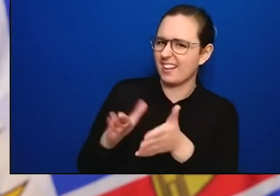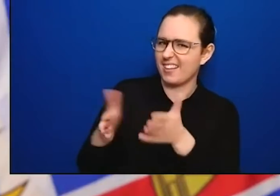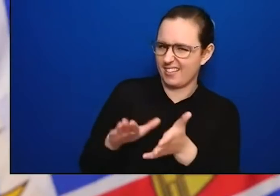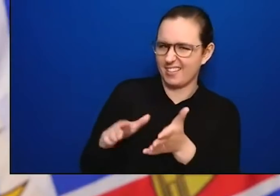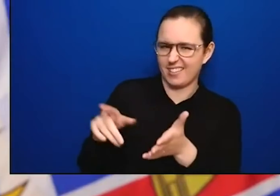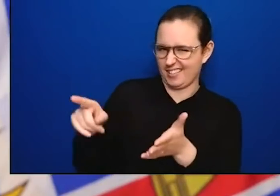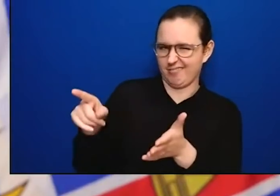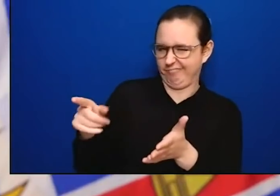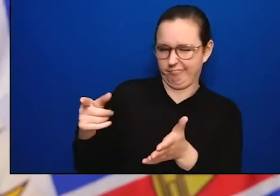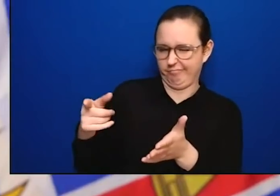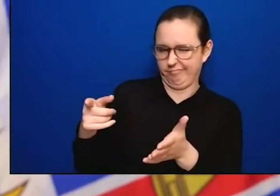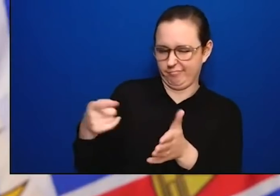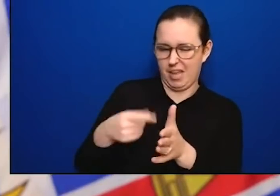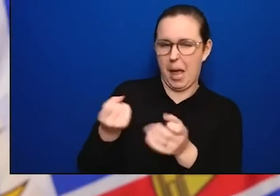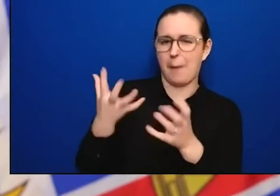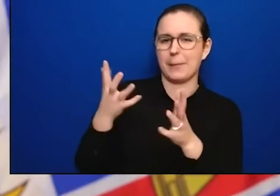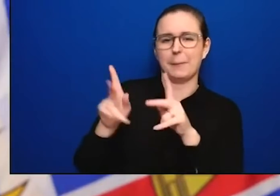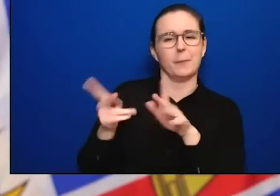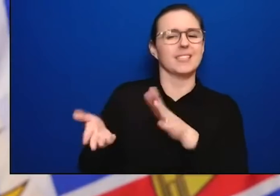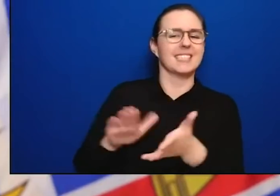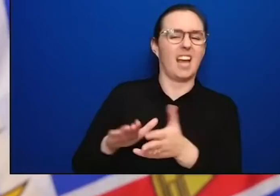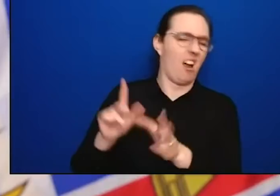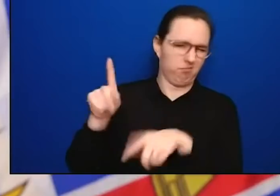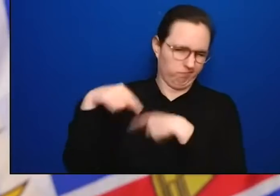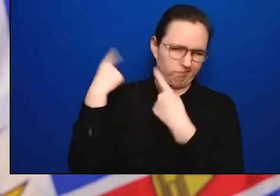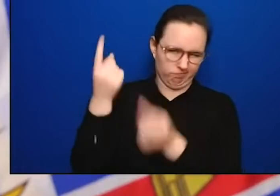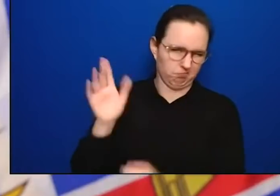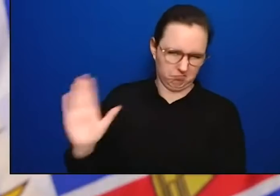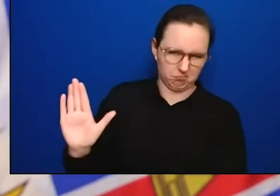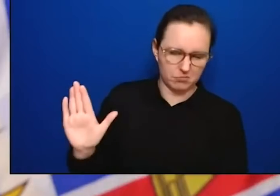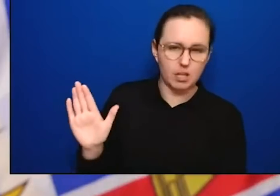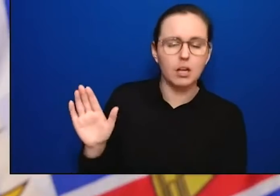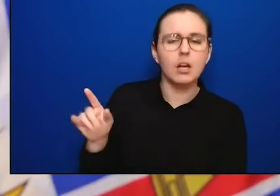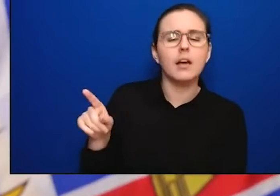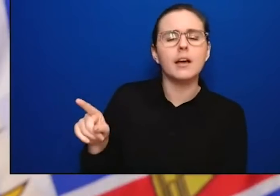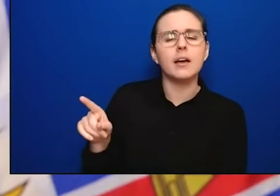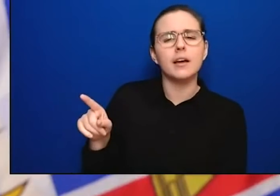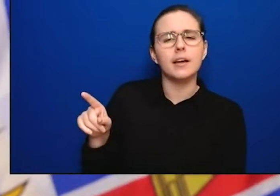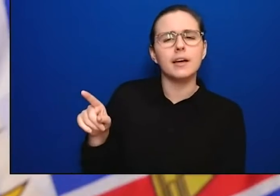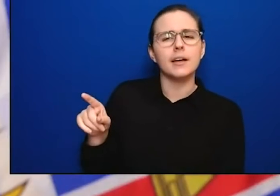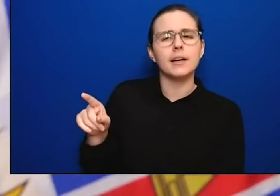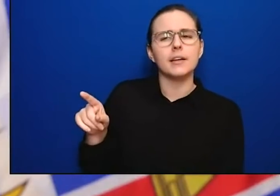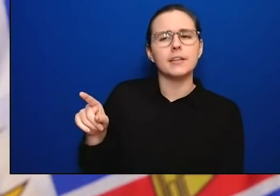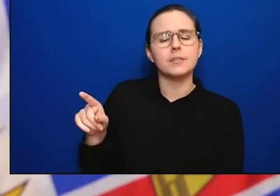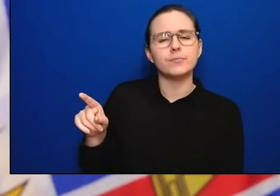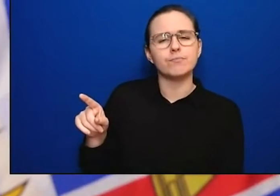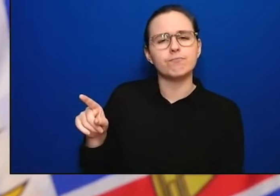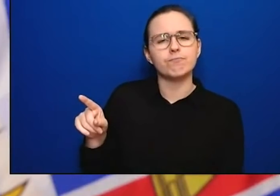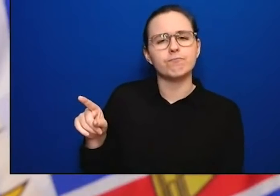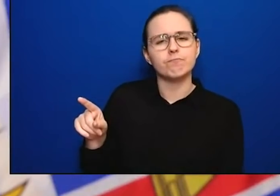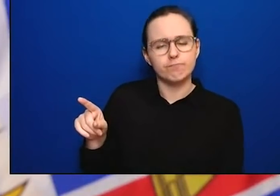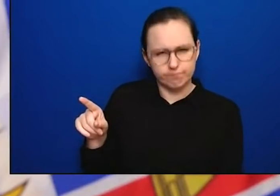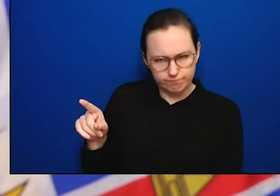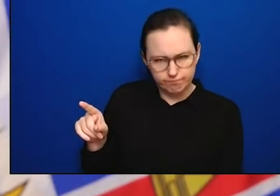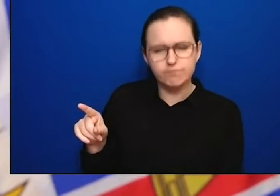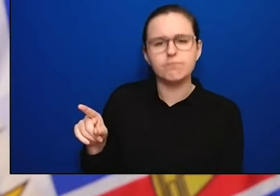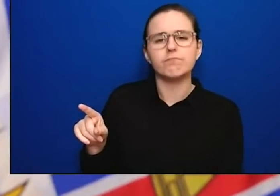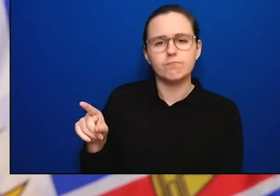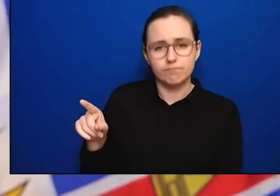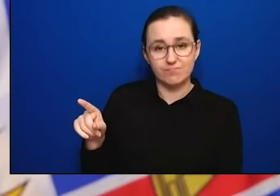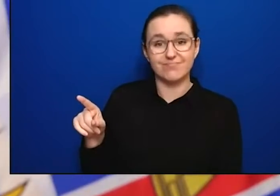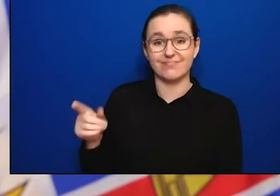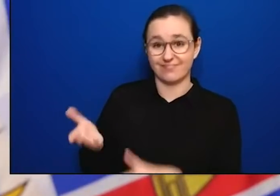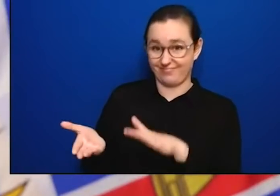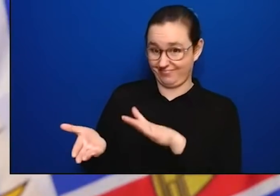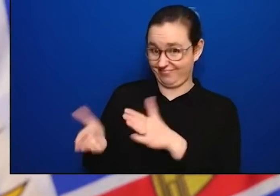Hi, yeah. You've been reporting on deaths due to COVID since the beginning of the pandemic. At this